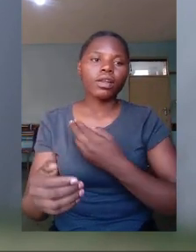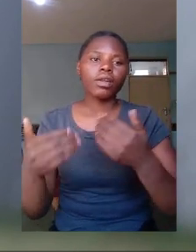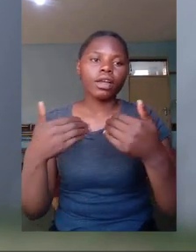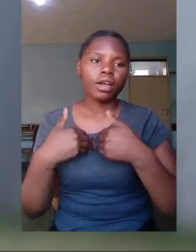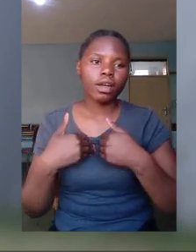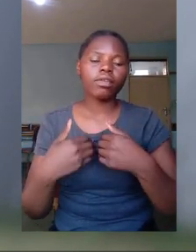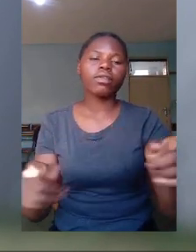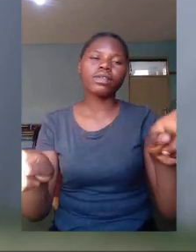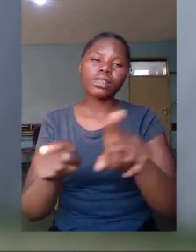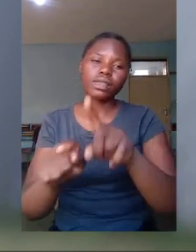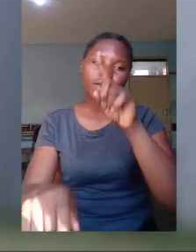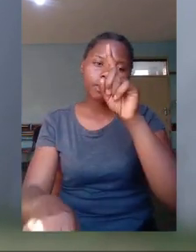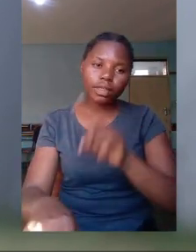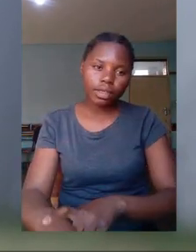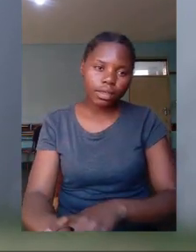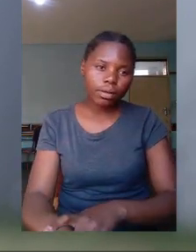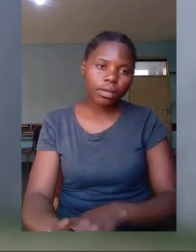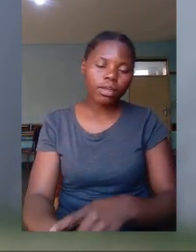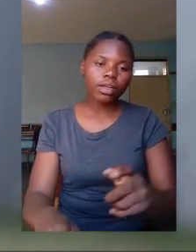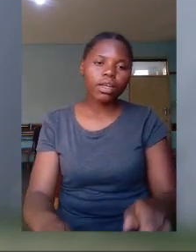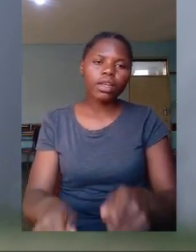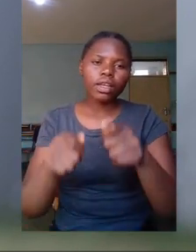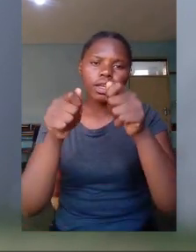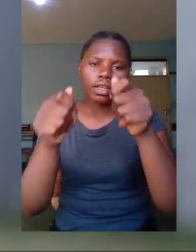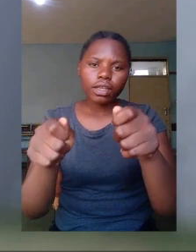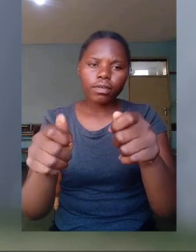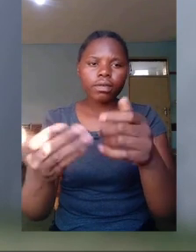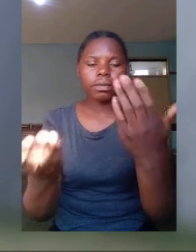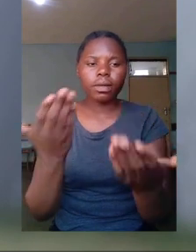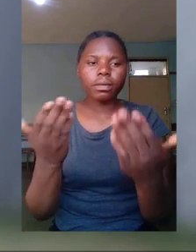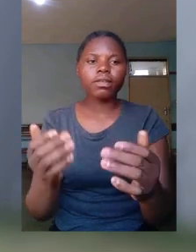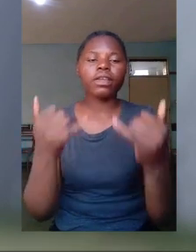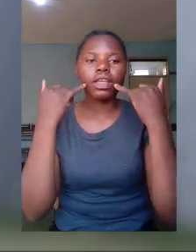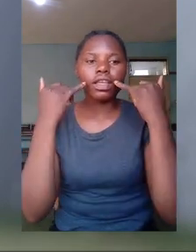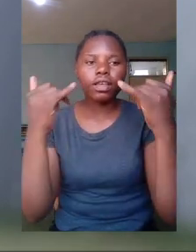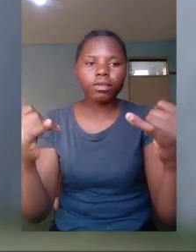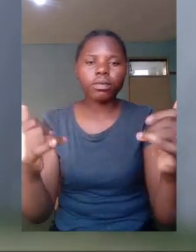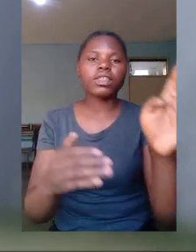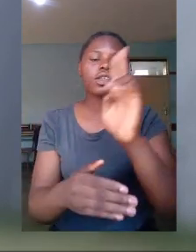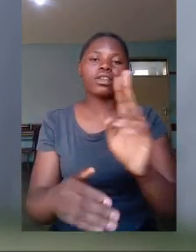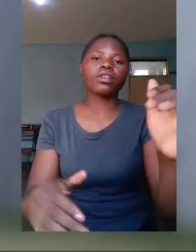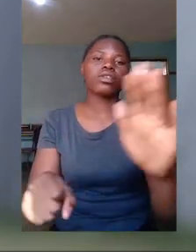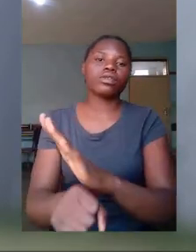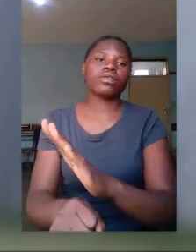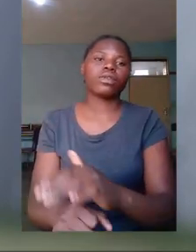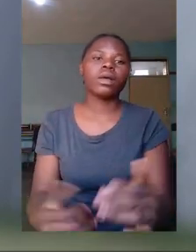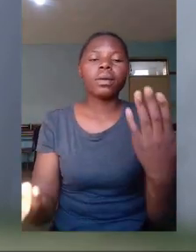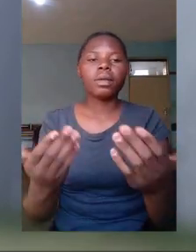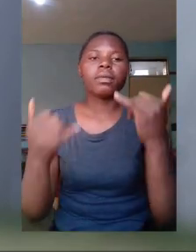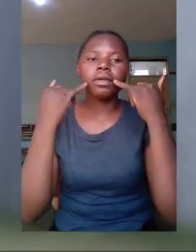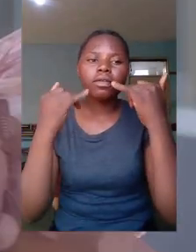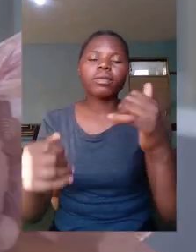same time, we analyze if the decision was useful to them. Did the information